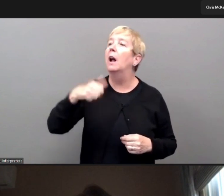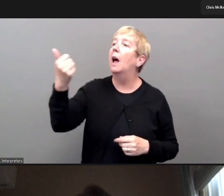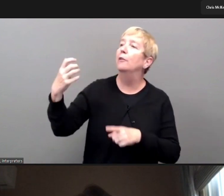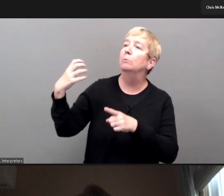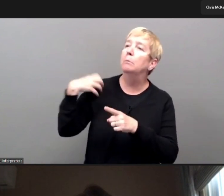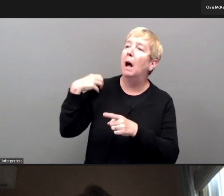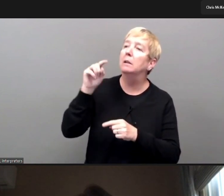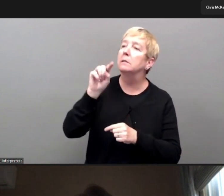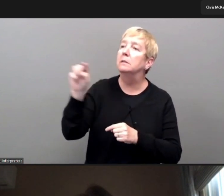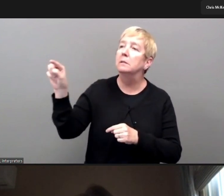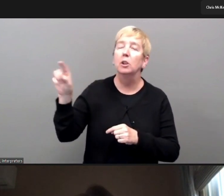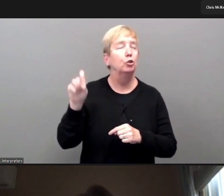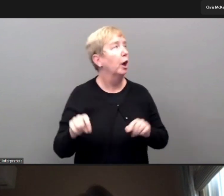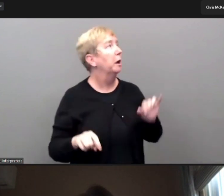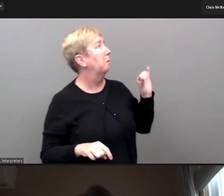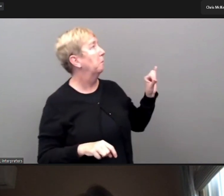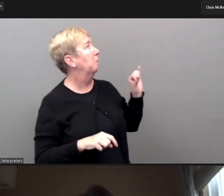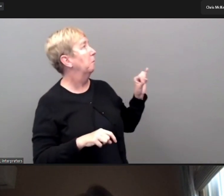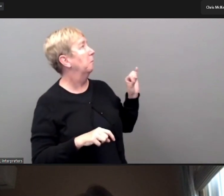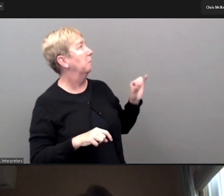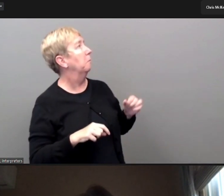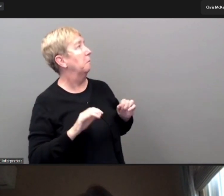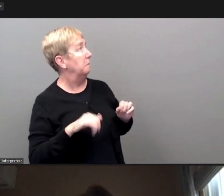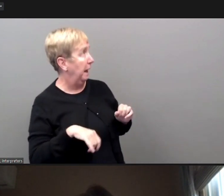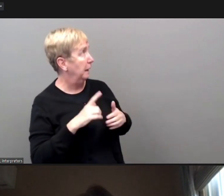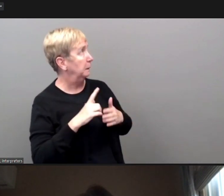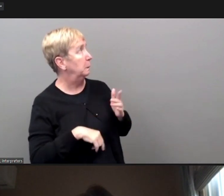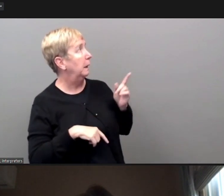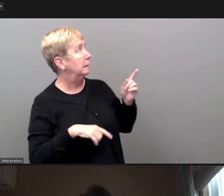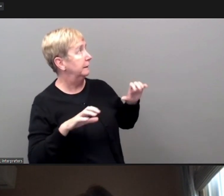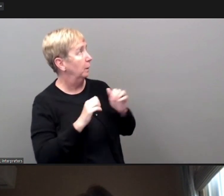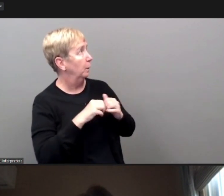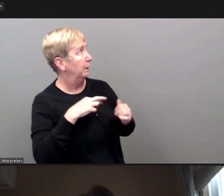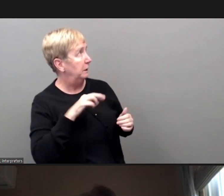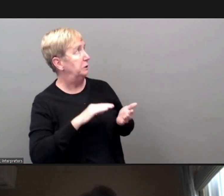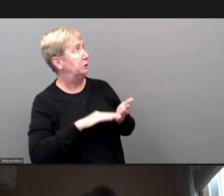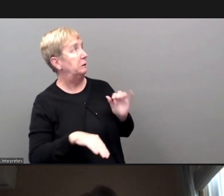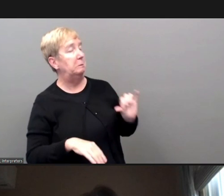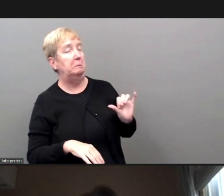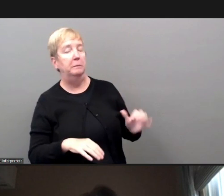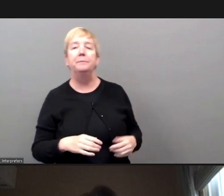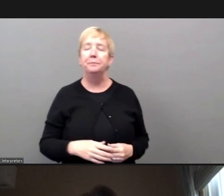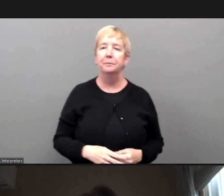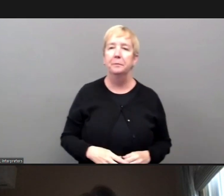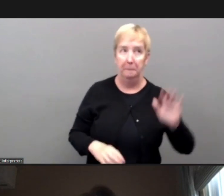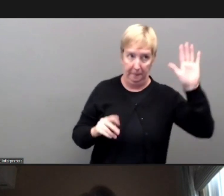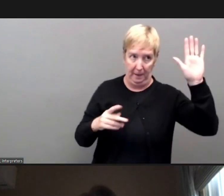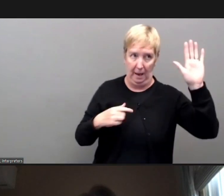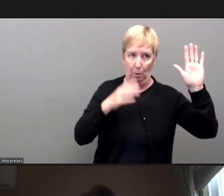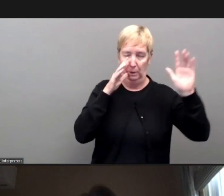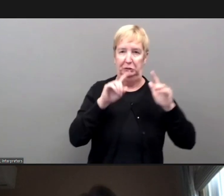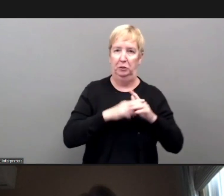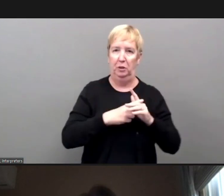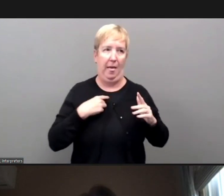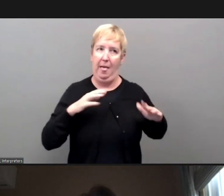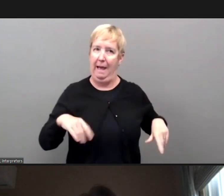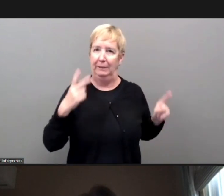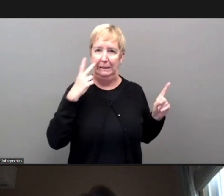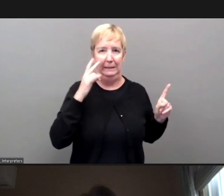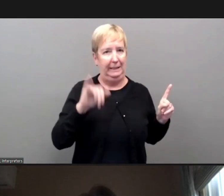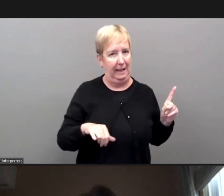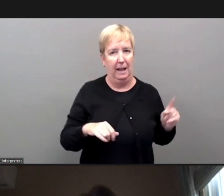note, or would the state consider this? Thank you. Well, I'll start and just say I haven't seen that memo, and